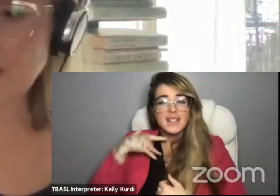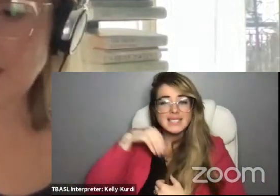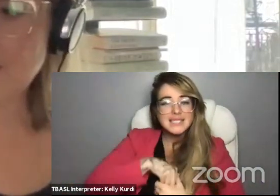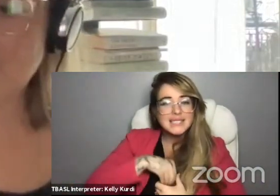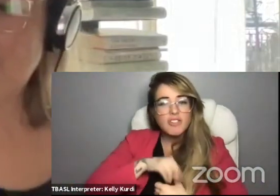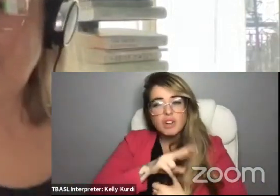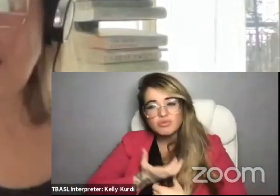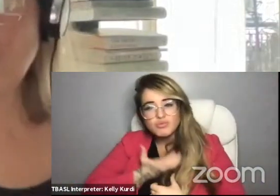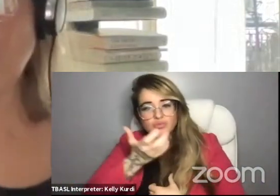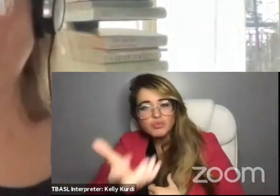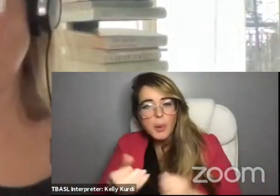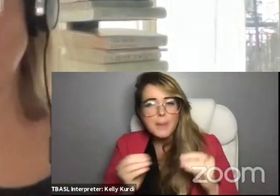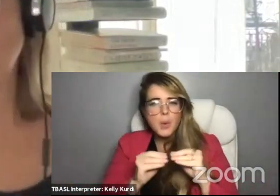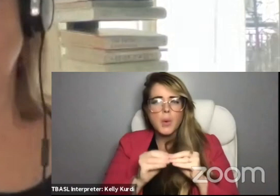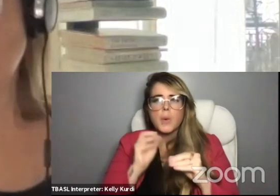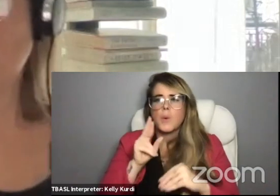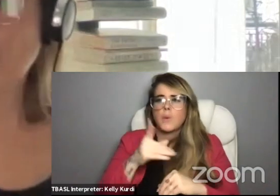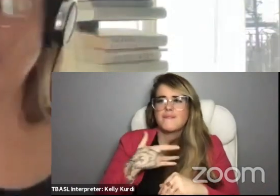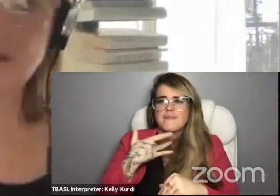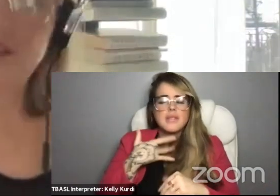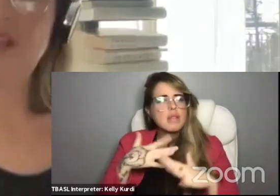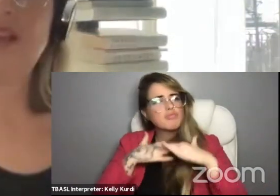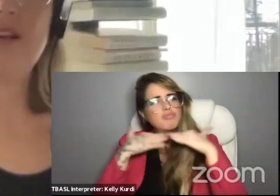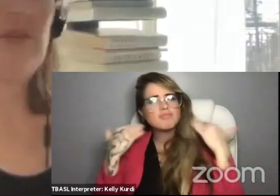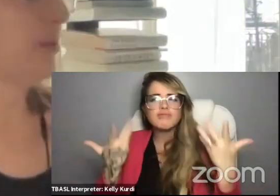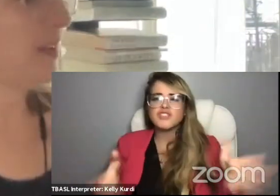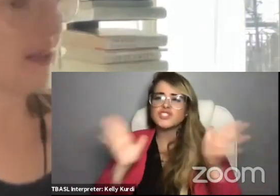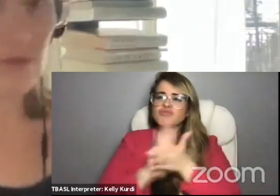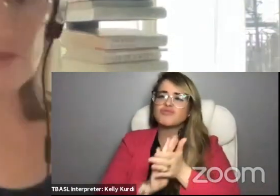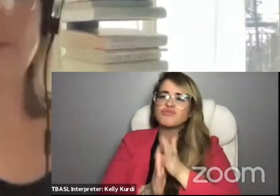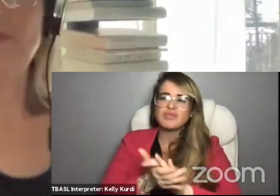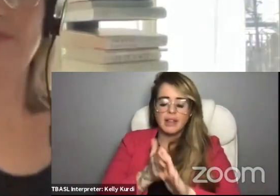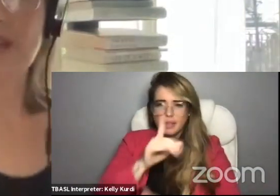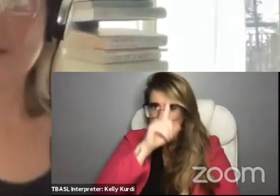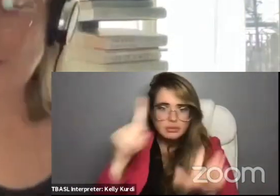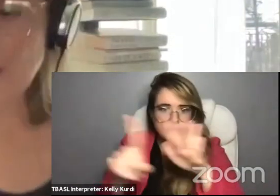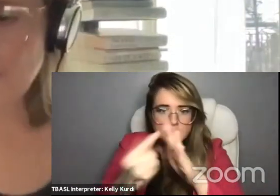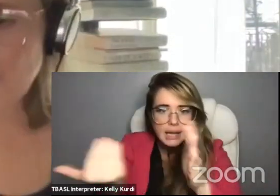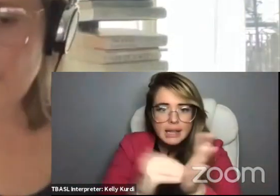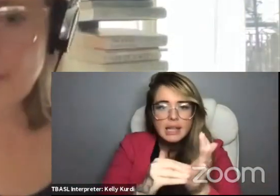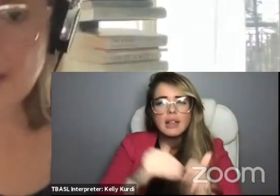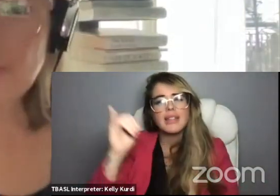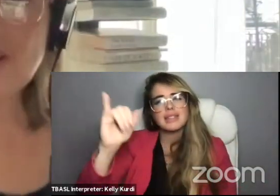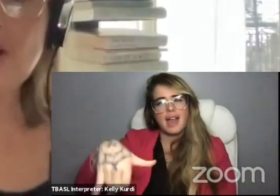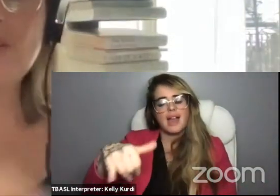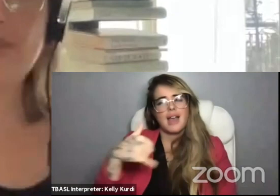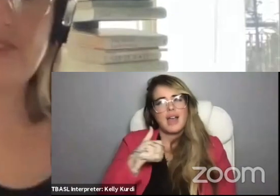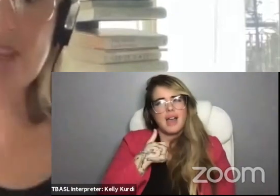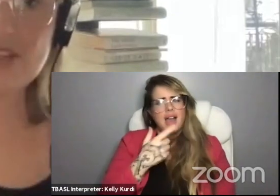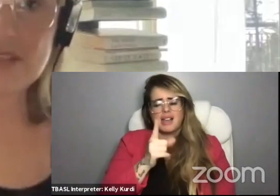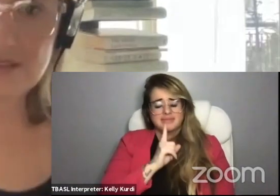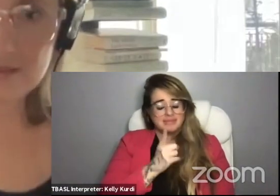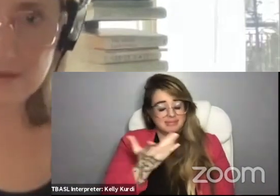right? Like, and or you thought it was done years ago and then it comes up again, or you, right? So I'm in all